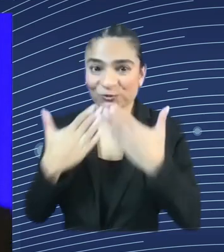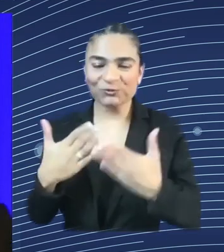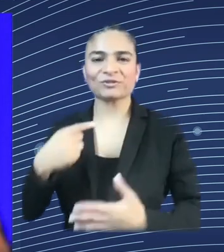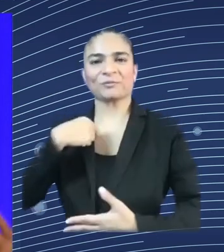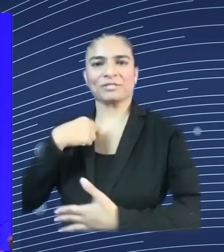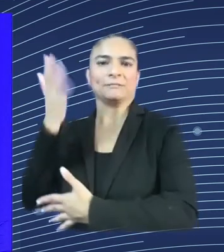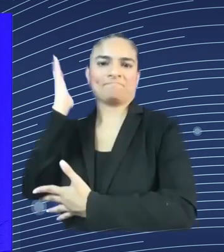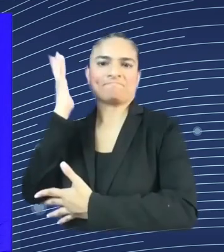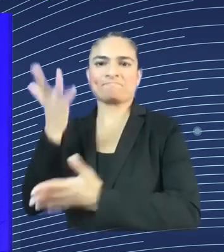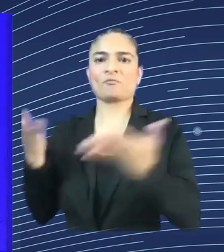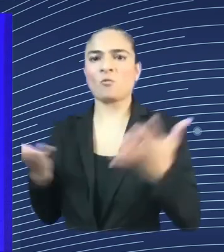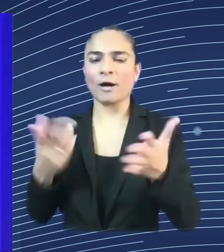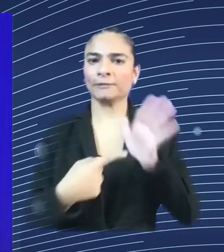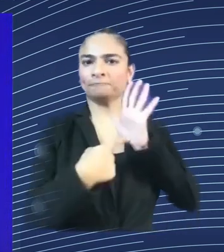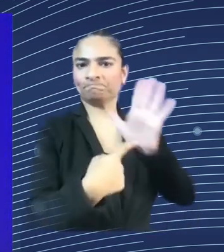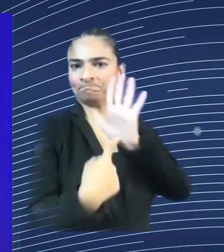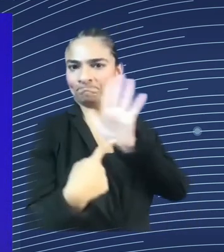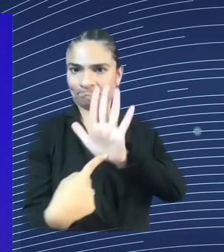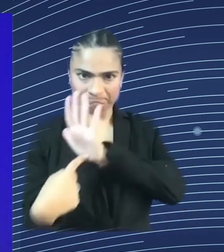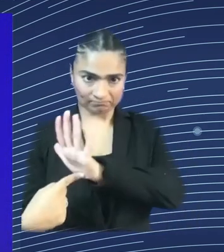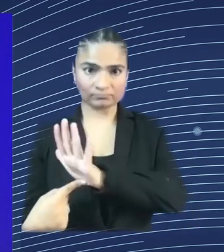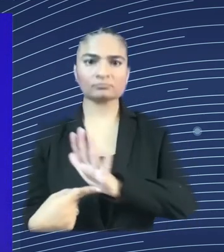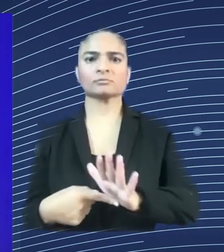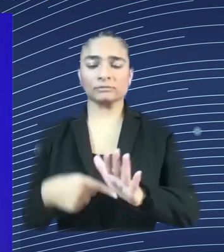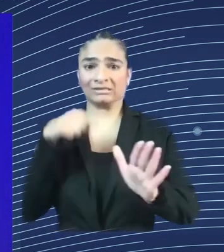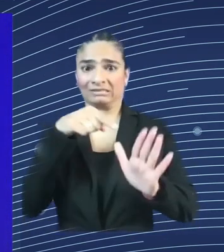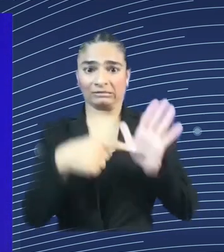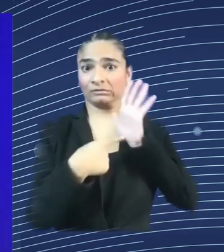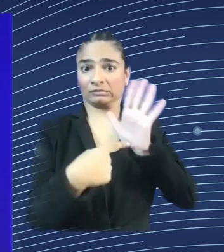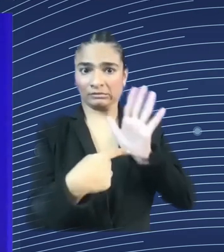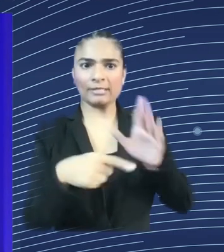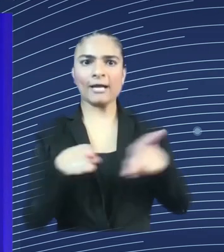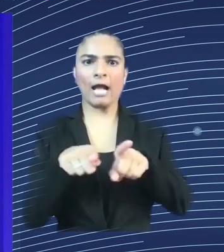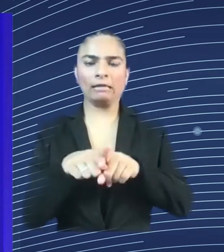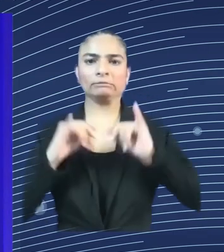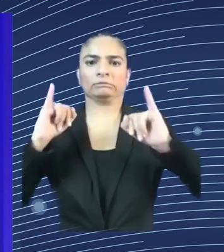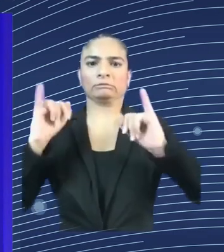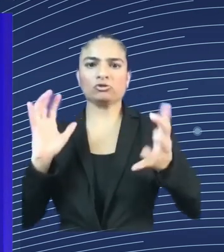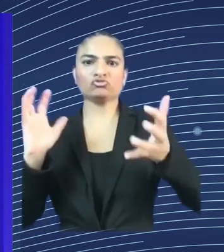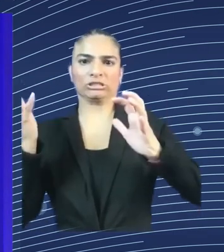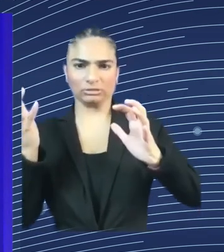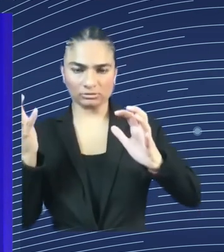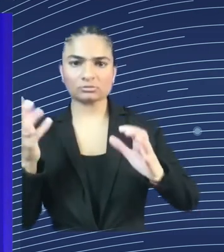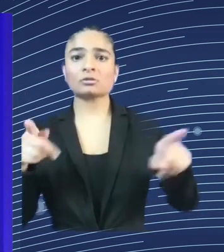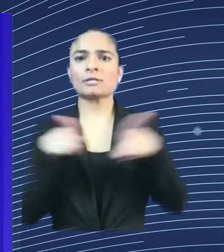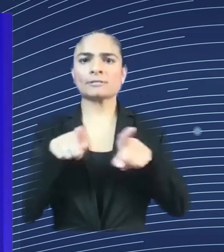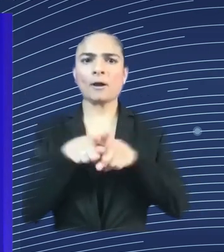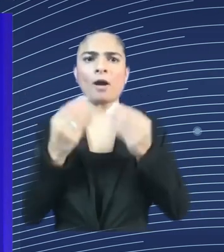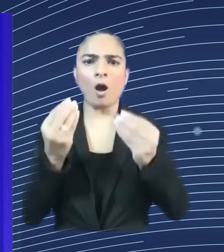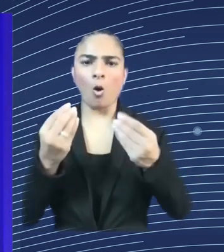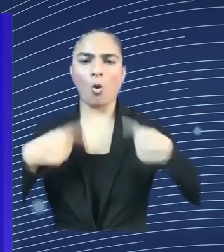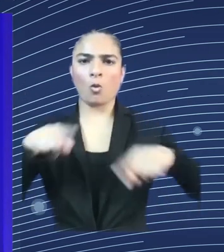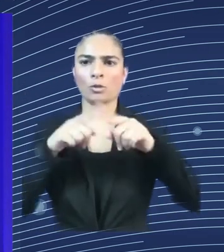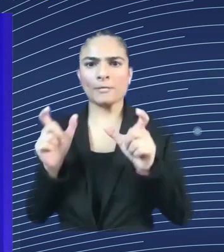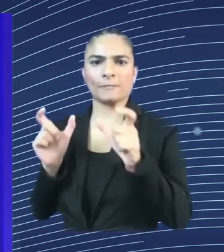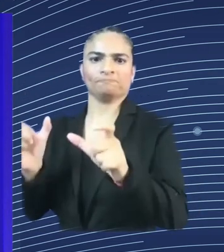or even prevent those risks is to align AI systems to the user's